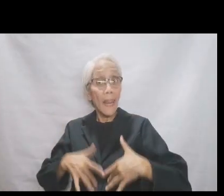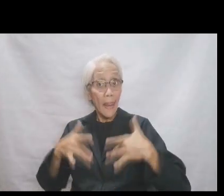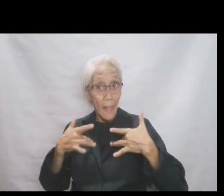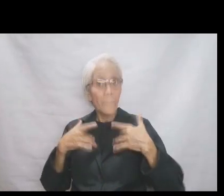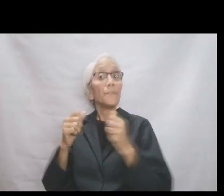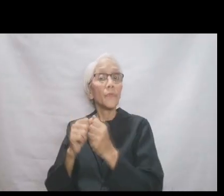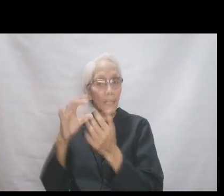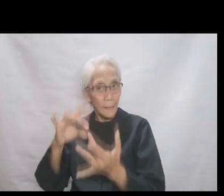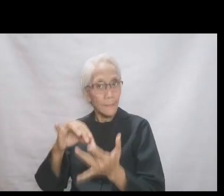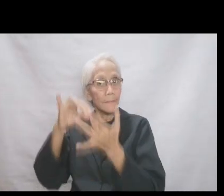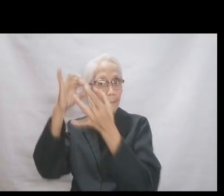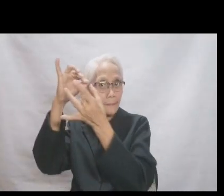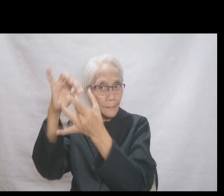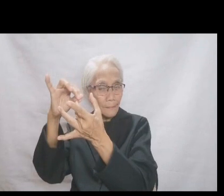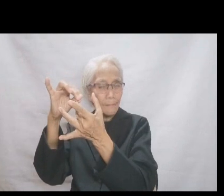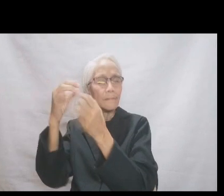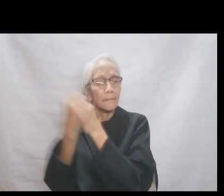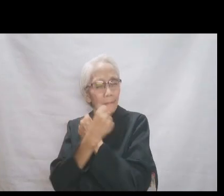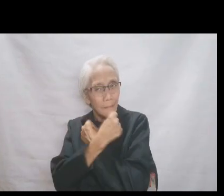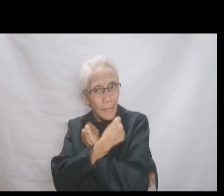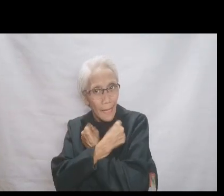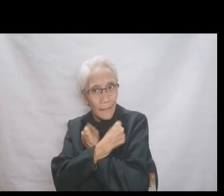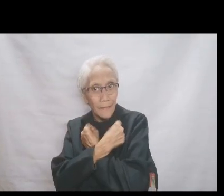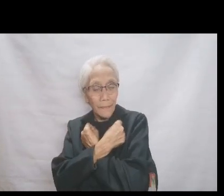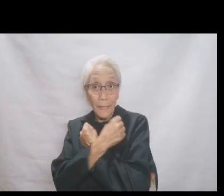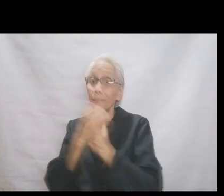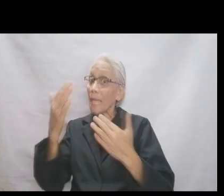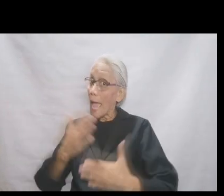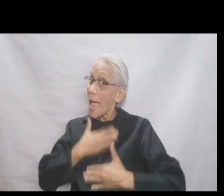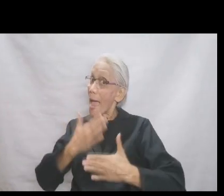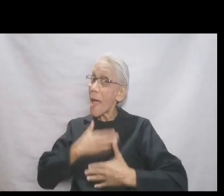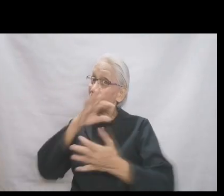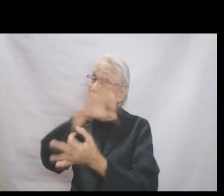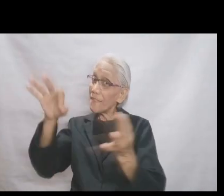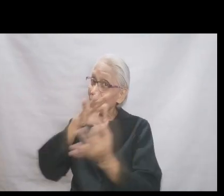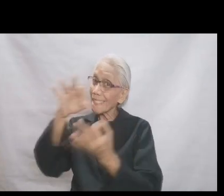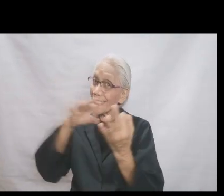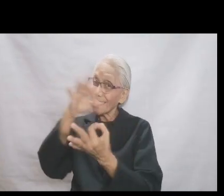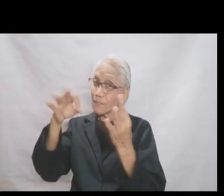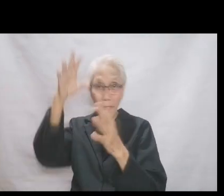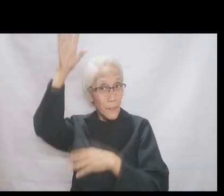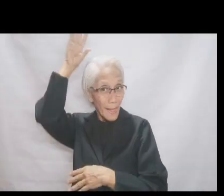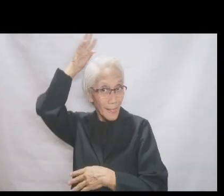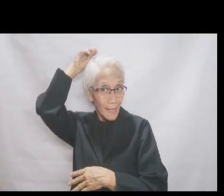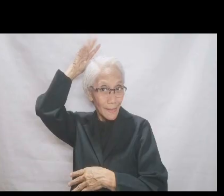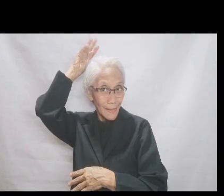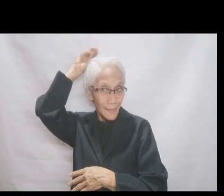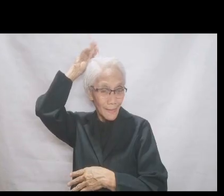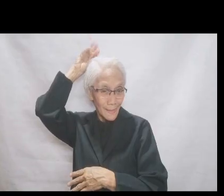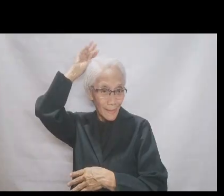lives with extraordinary love and passion. Happy Feast of the Pentecost!